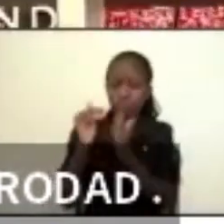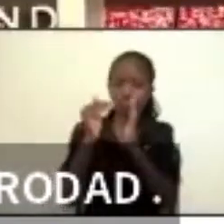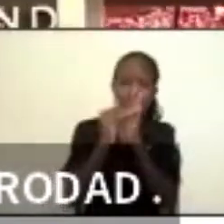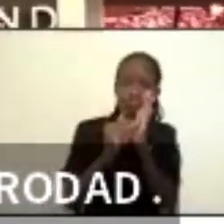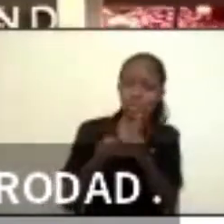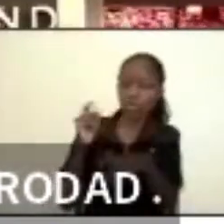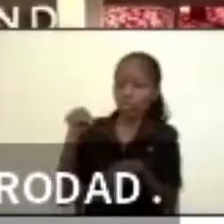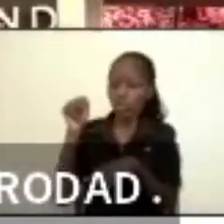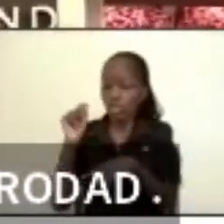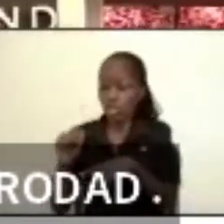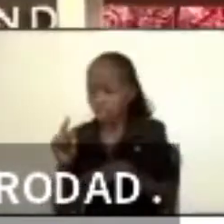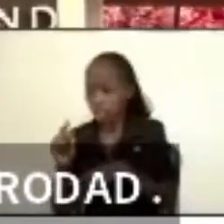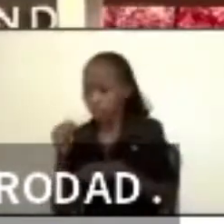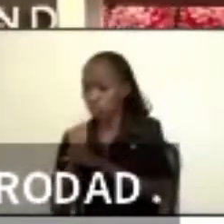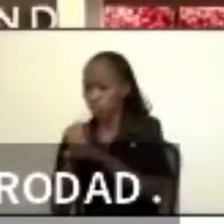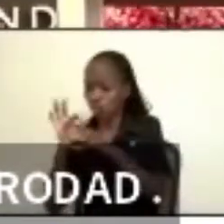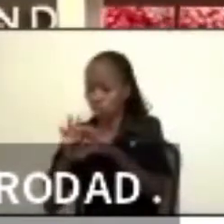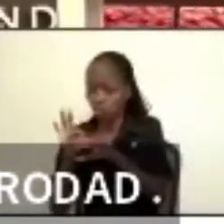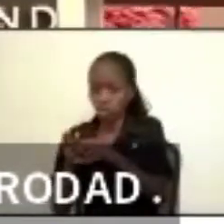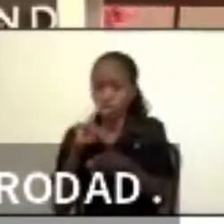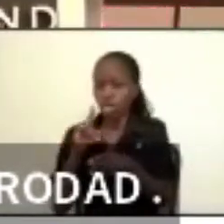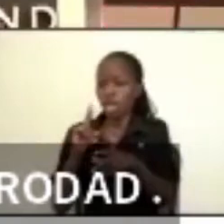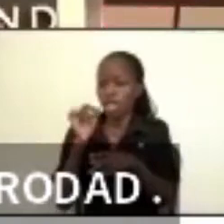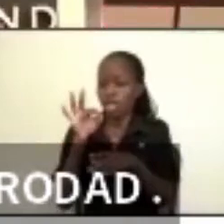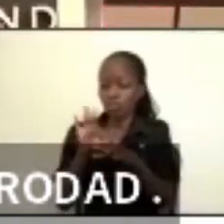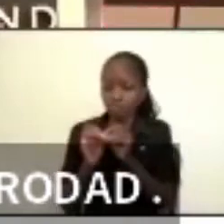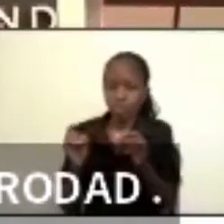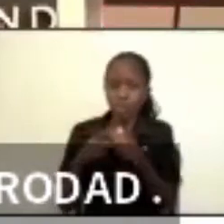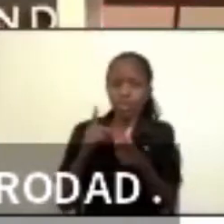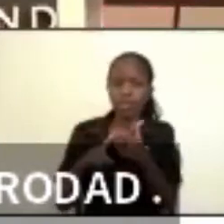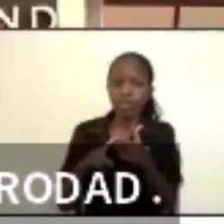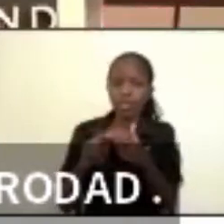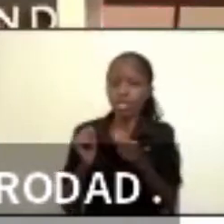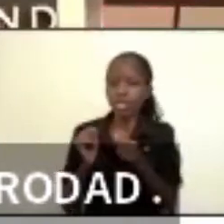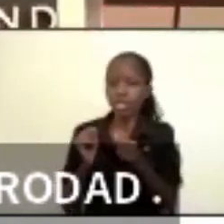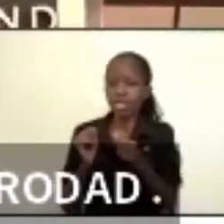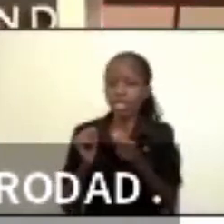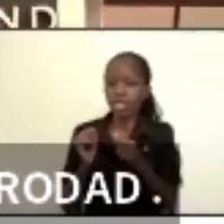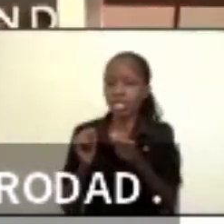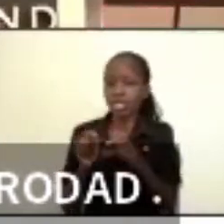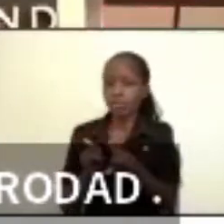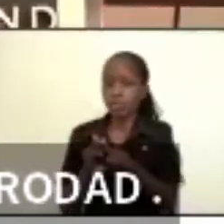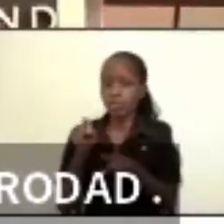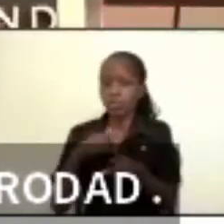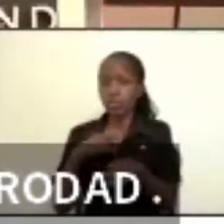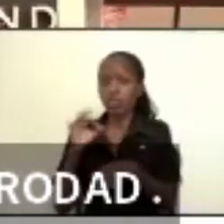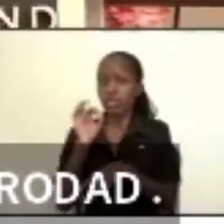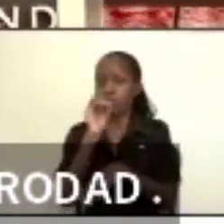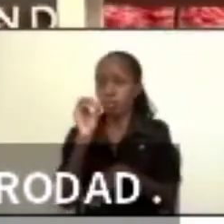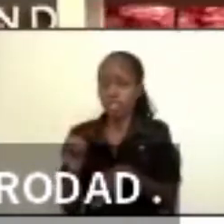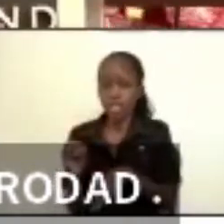need to complete your elections by this date or that date. You need to be able to have 30% female representation in parliamentary